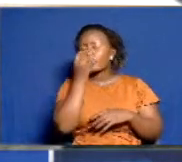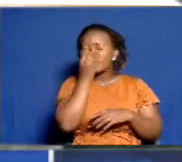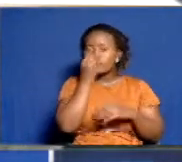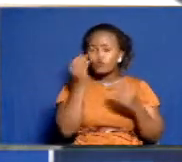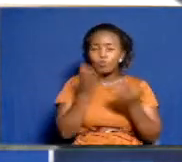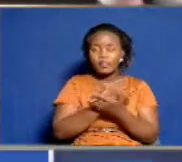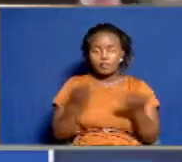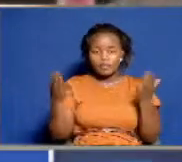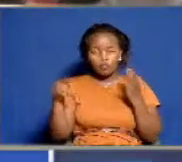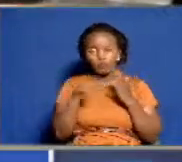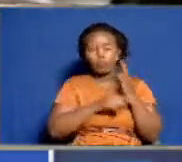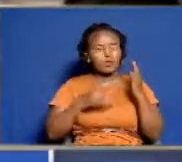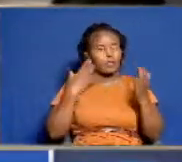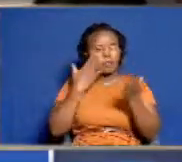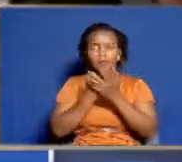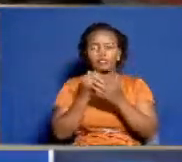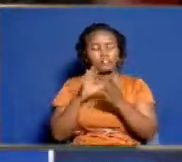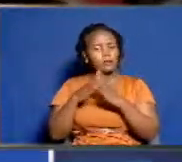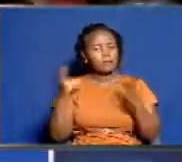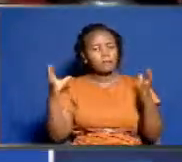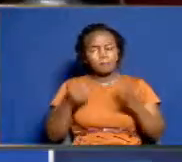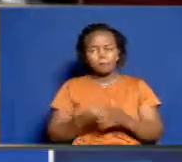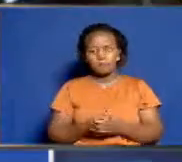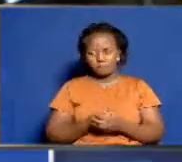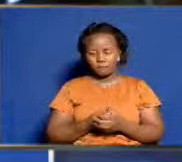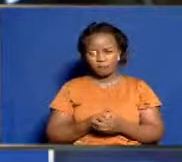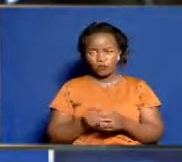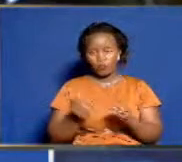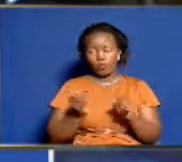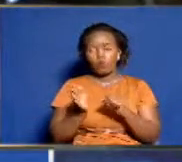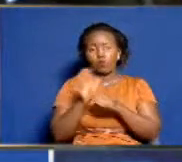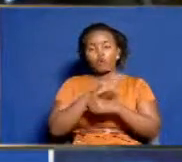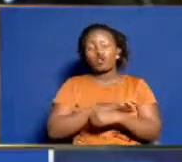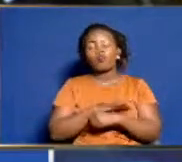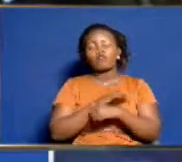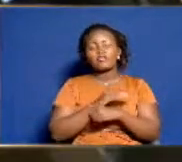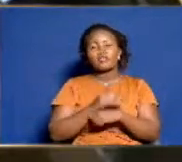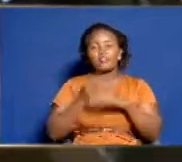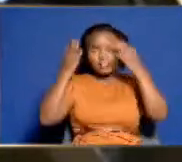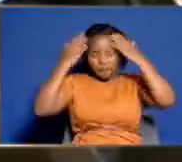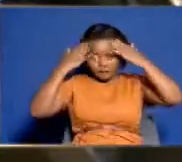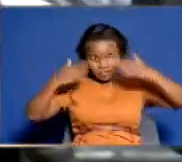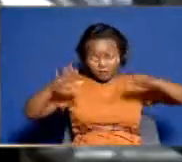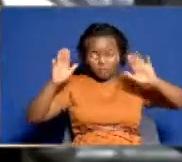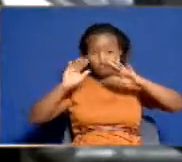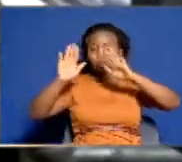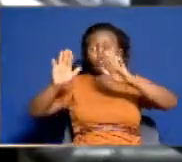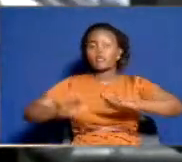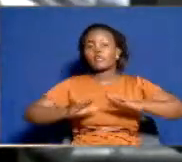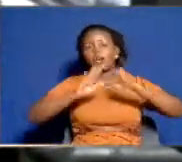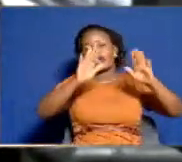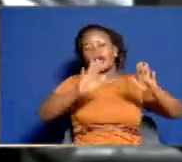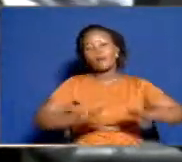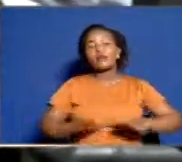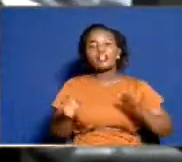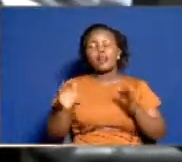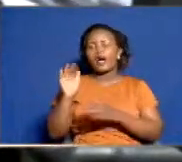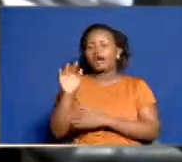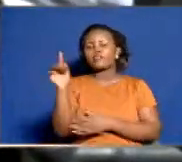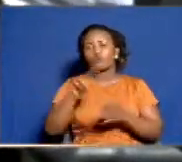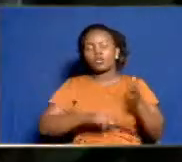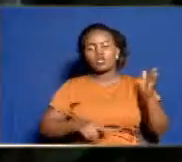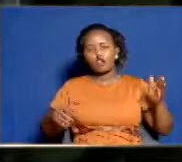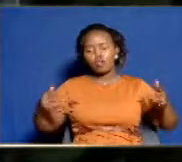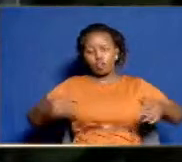really appreciate that. And a COVID-19 crusader who is on a sensitization campaign to inform youth across counties